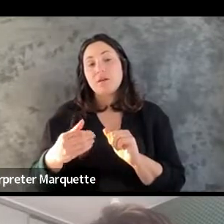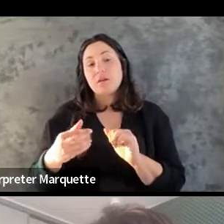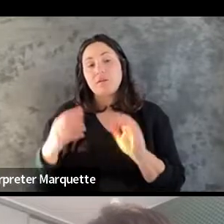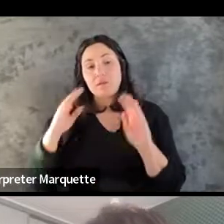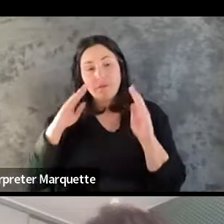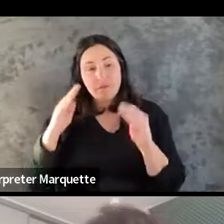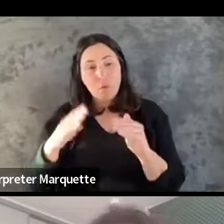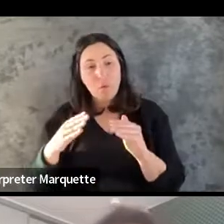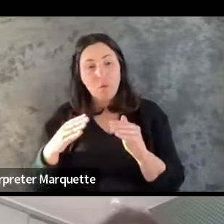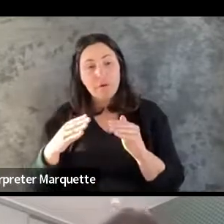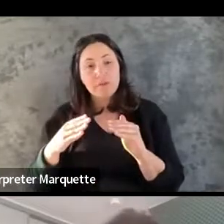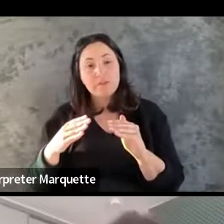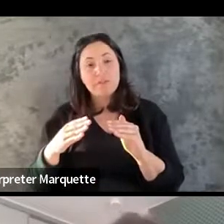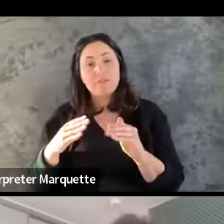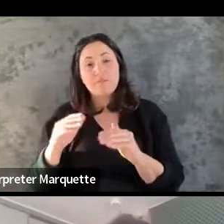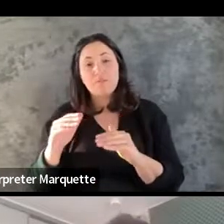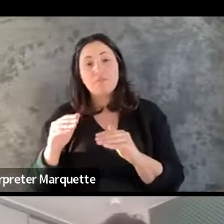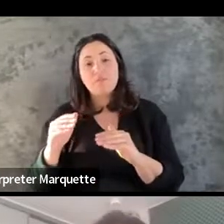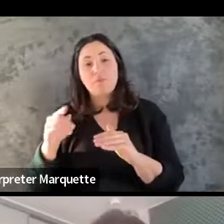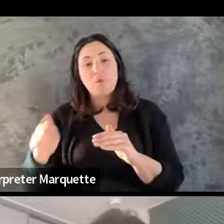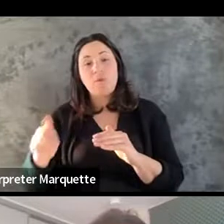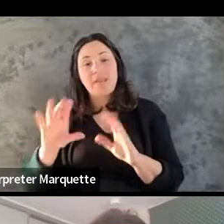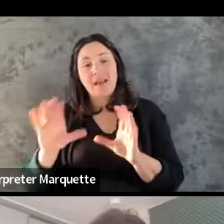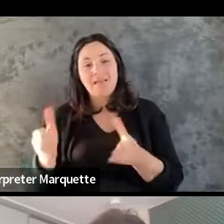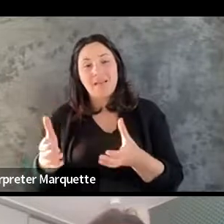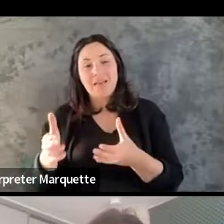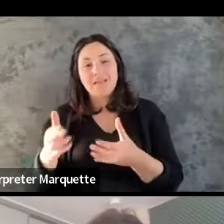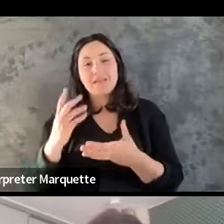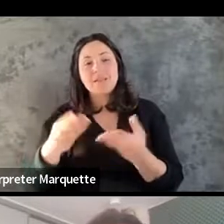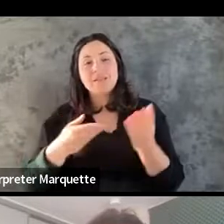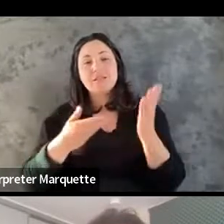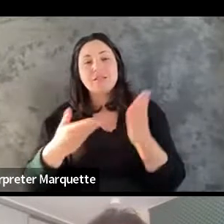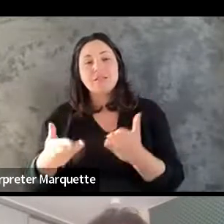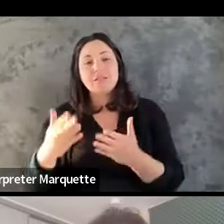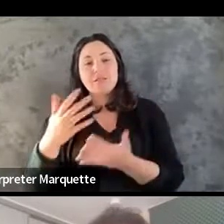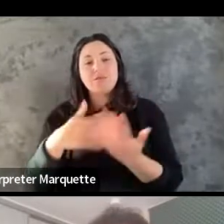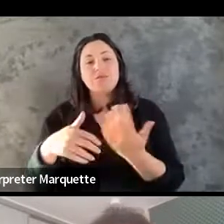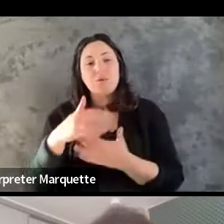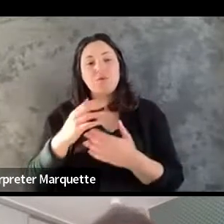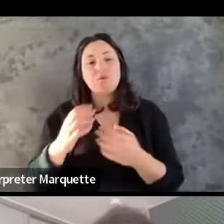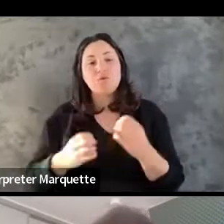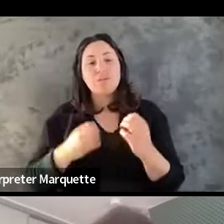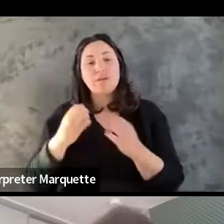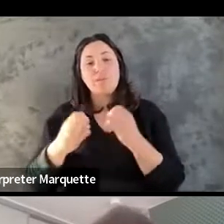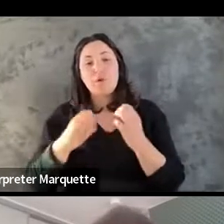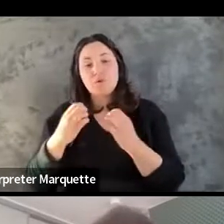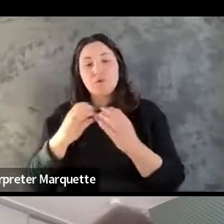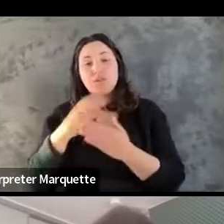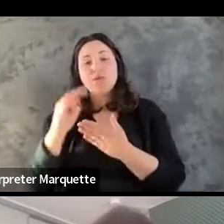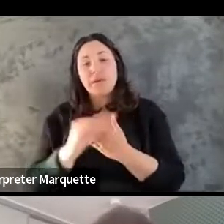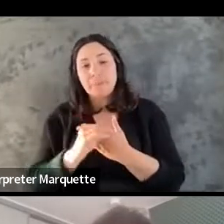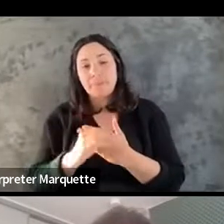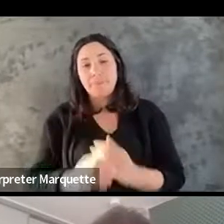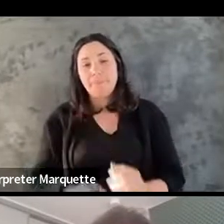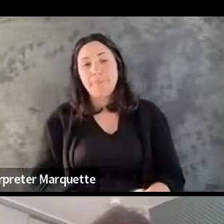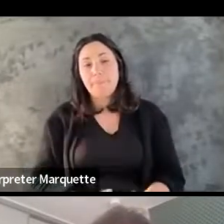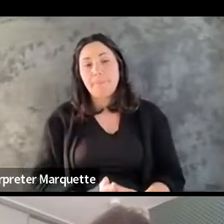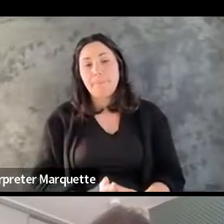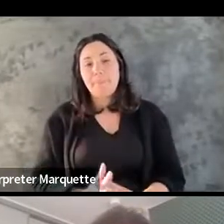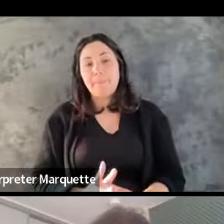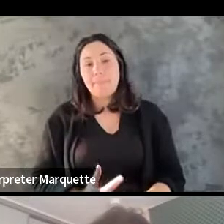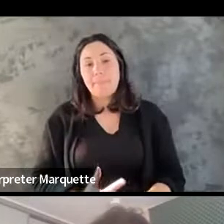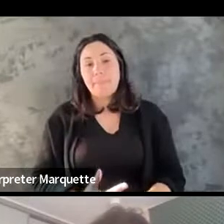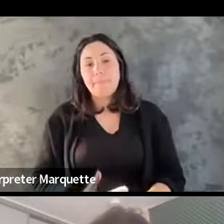the effort in advisory class is the delivery of a social emotional curriculum,